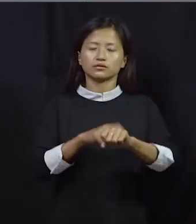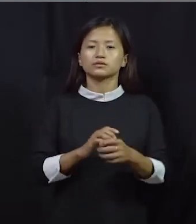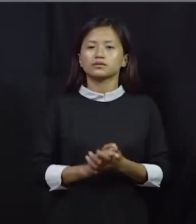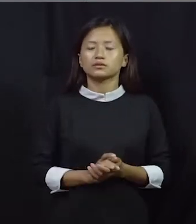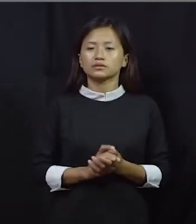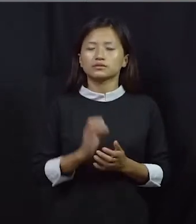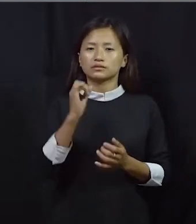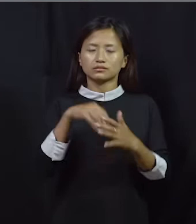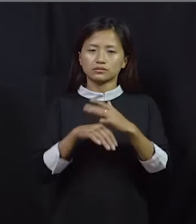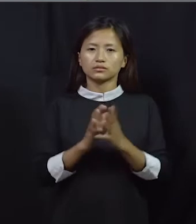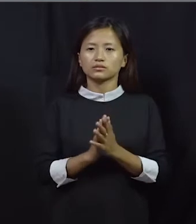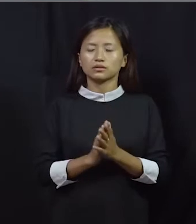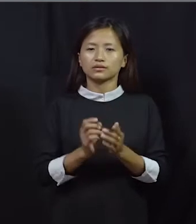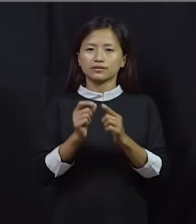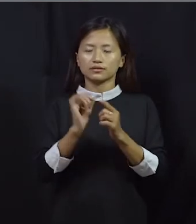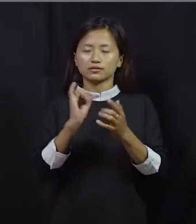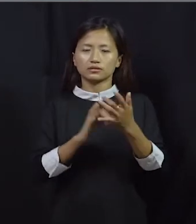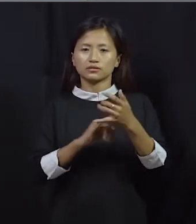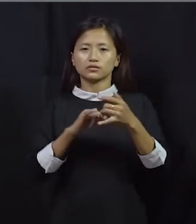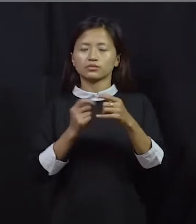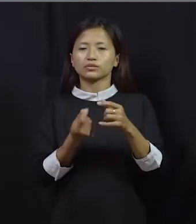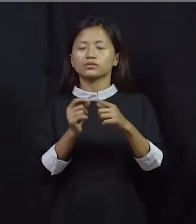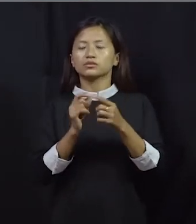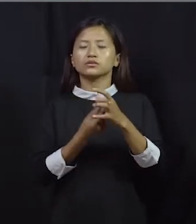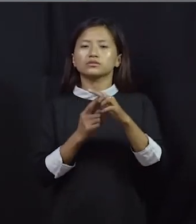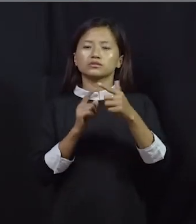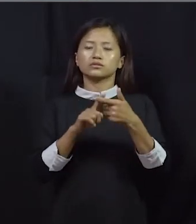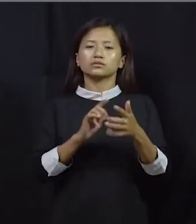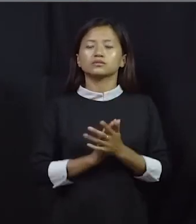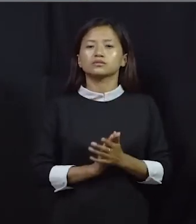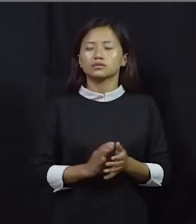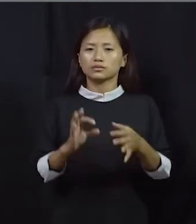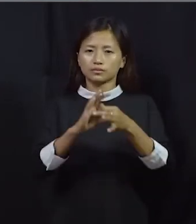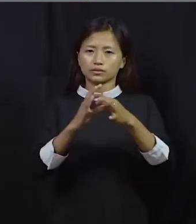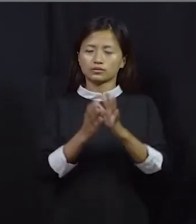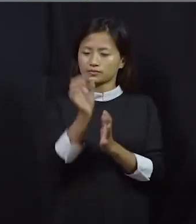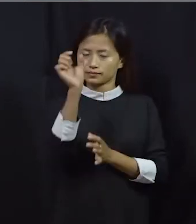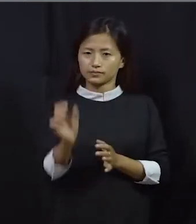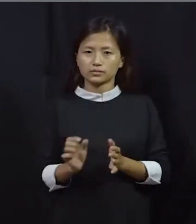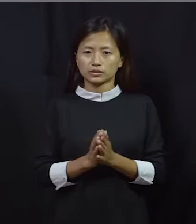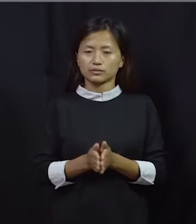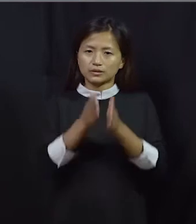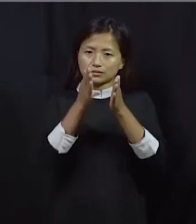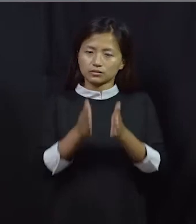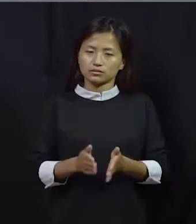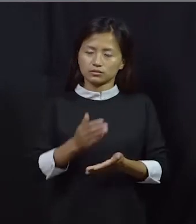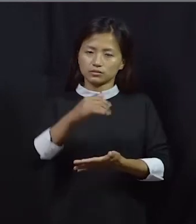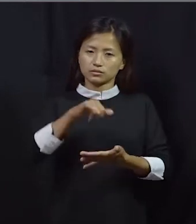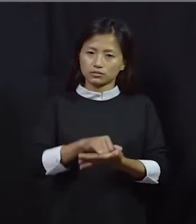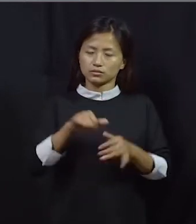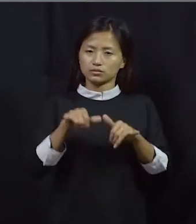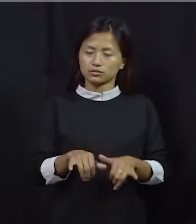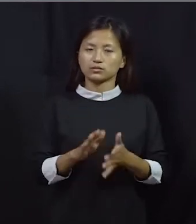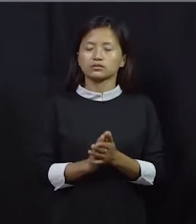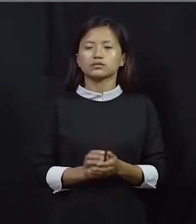case if there is any dispute that arises between the partners, it can be amicably settled referring to their